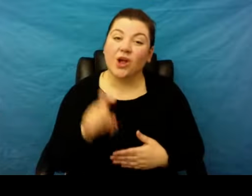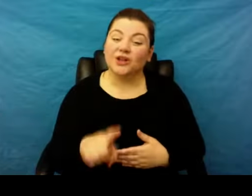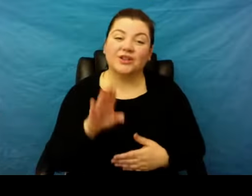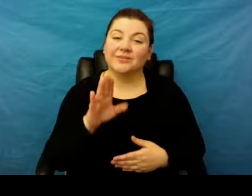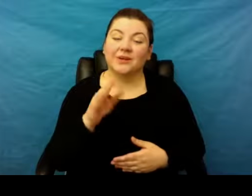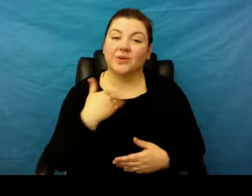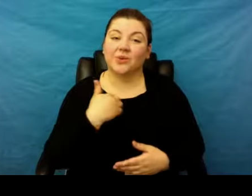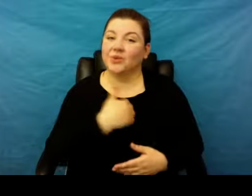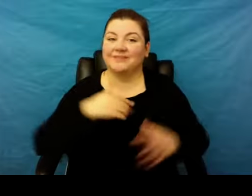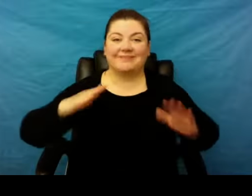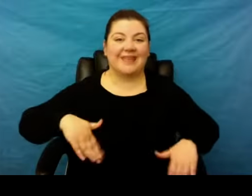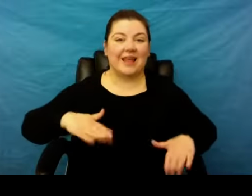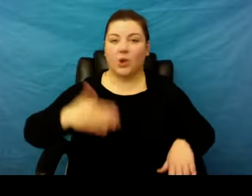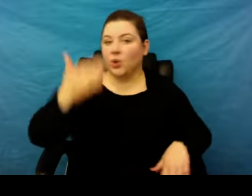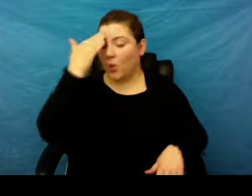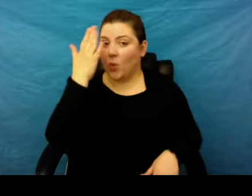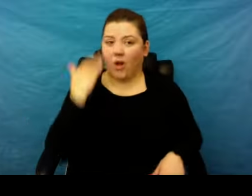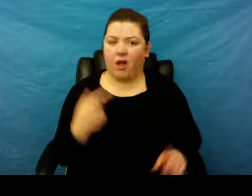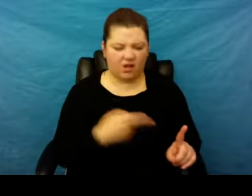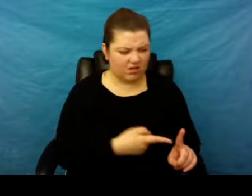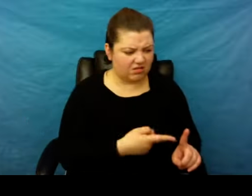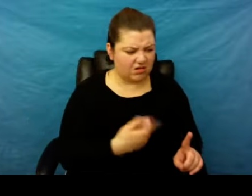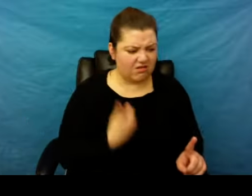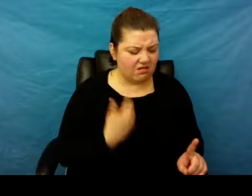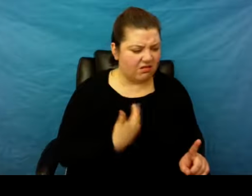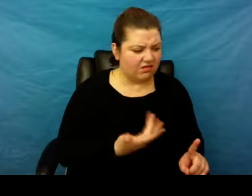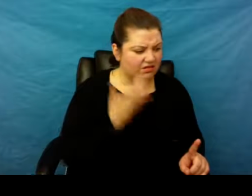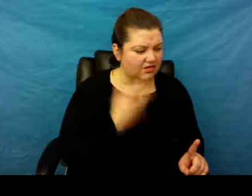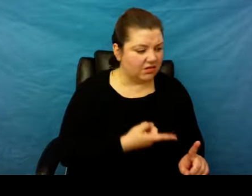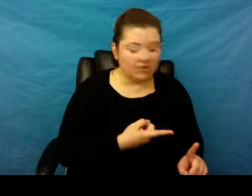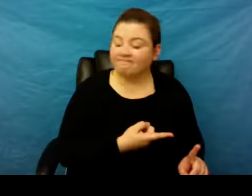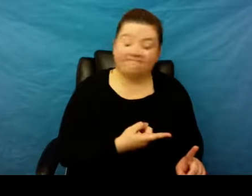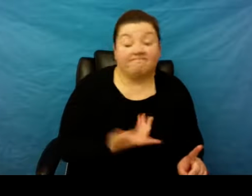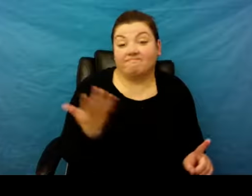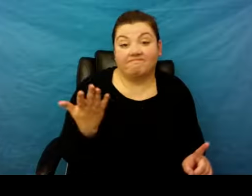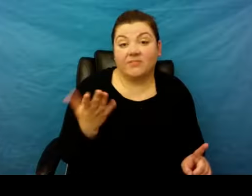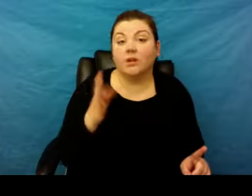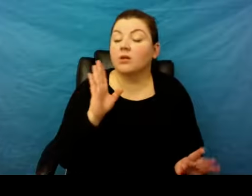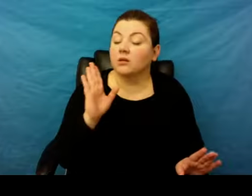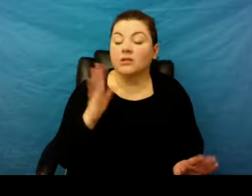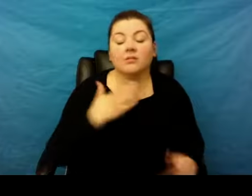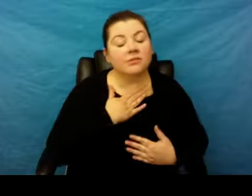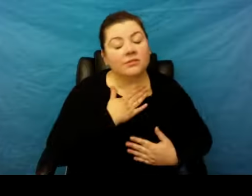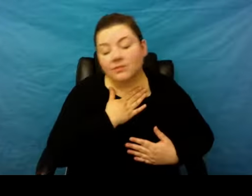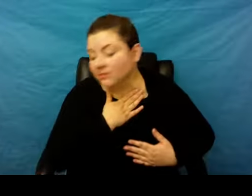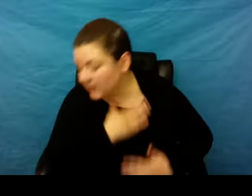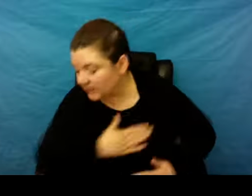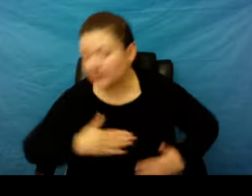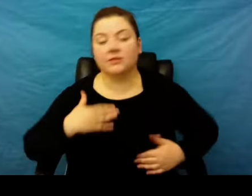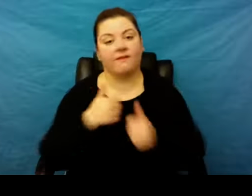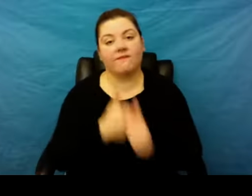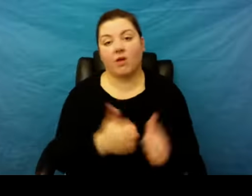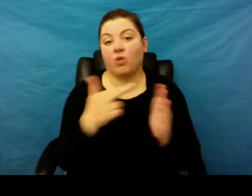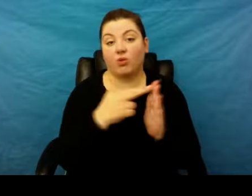know exactly why young people are also getting sick, but it's just to say, follow the rules. If everyone does it, you're going